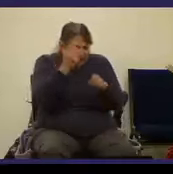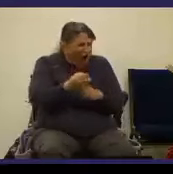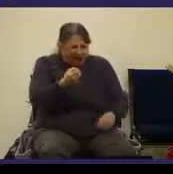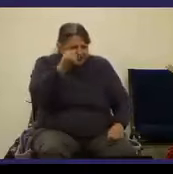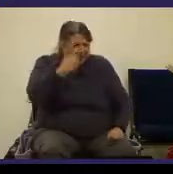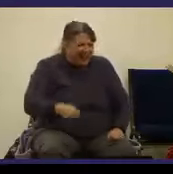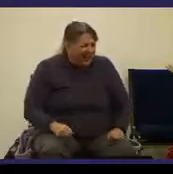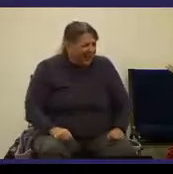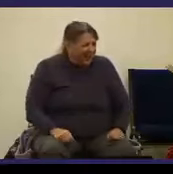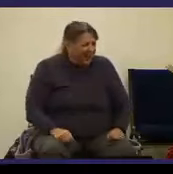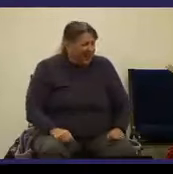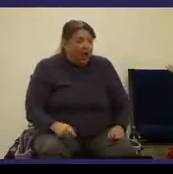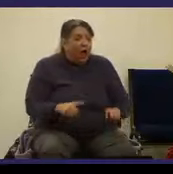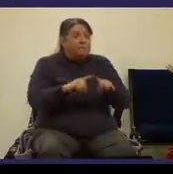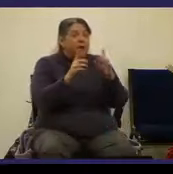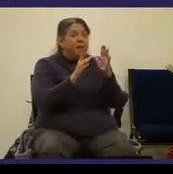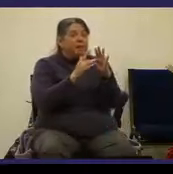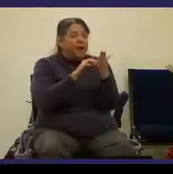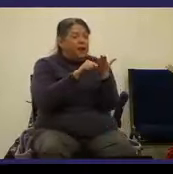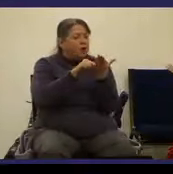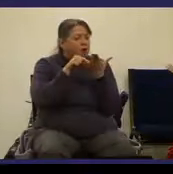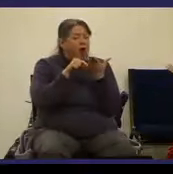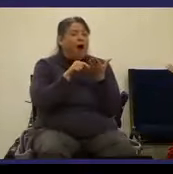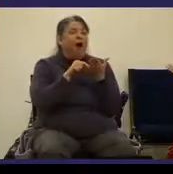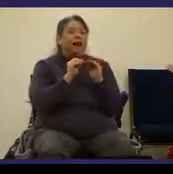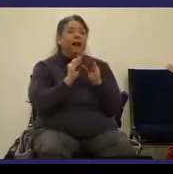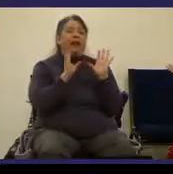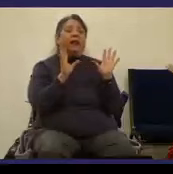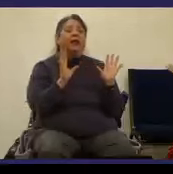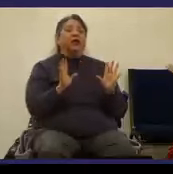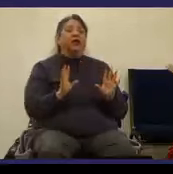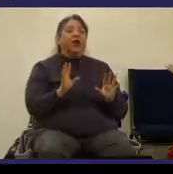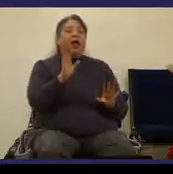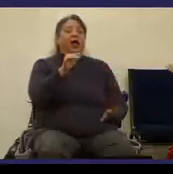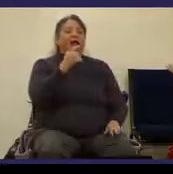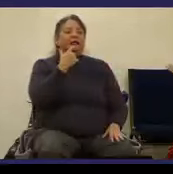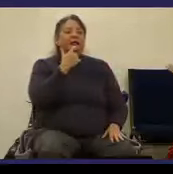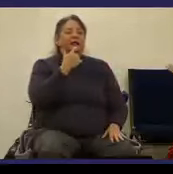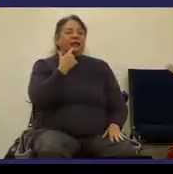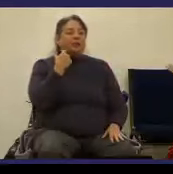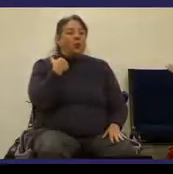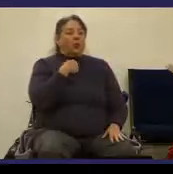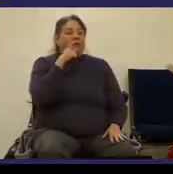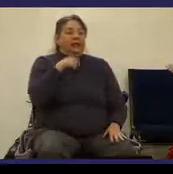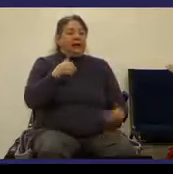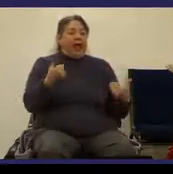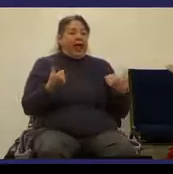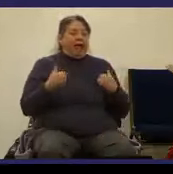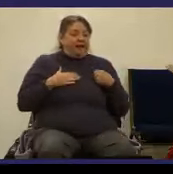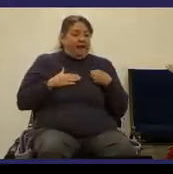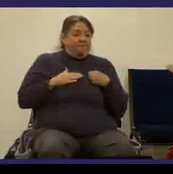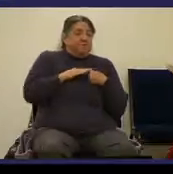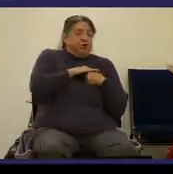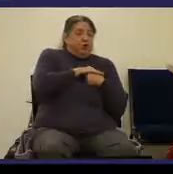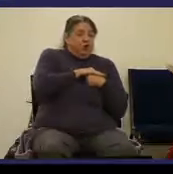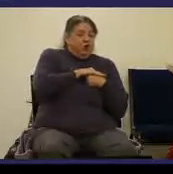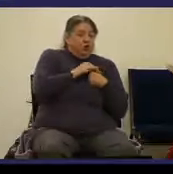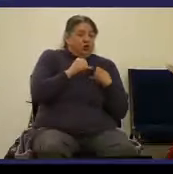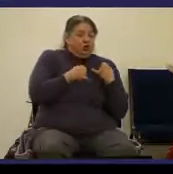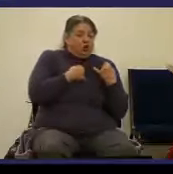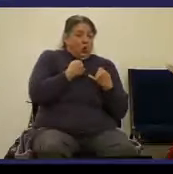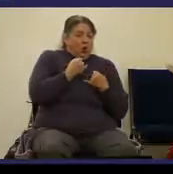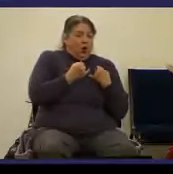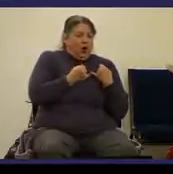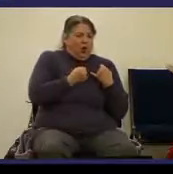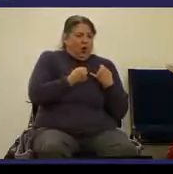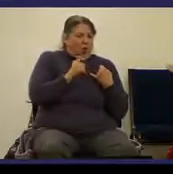to understand what the verse is saying. The verse is saying, be full of joy. Is to always have joy, to be full